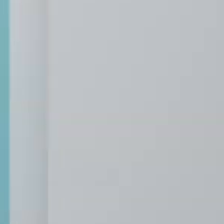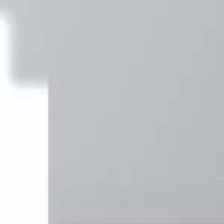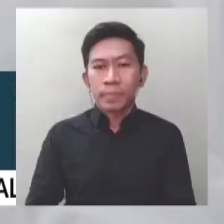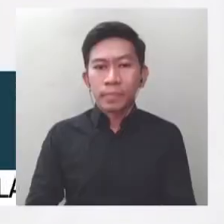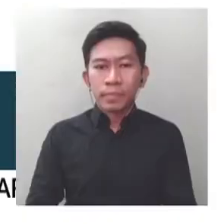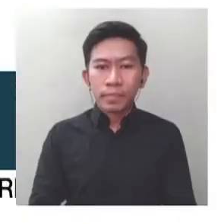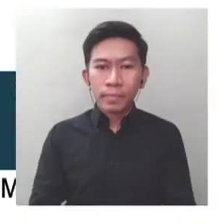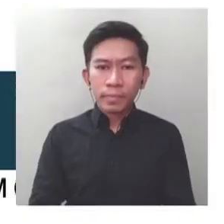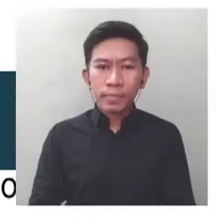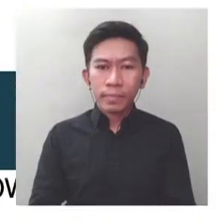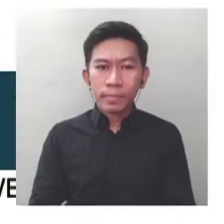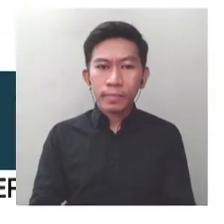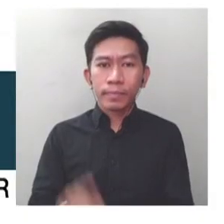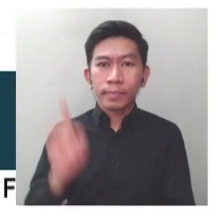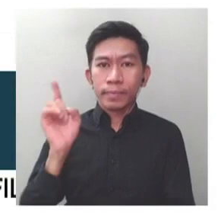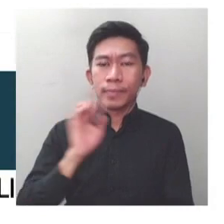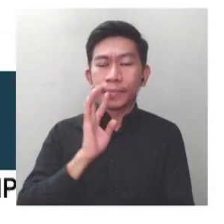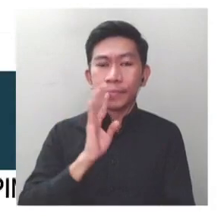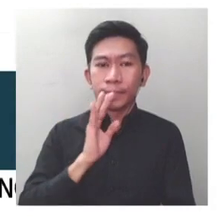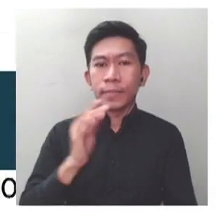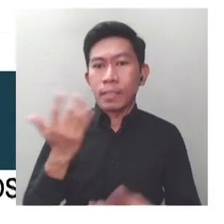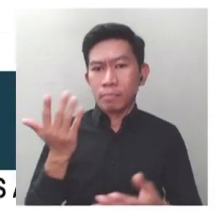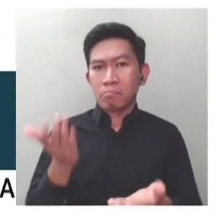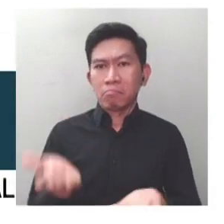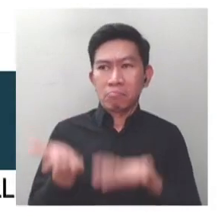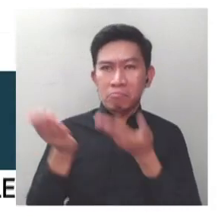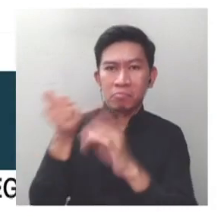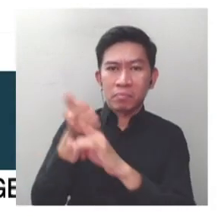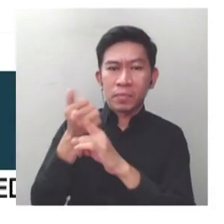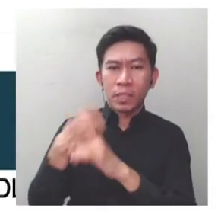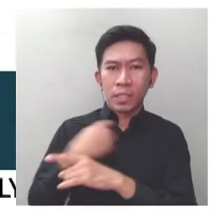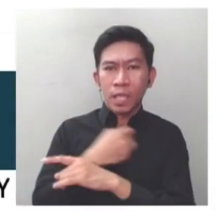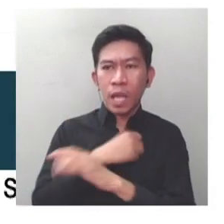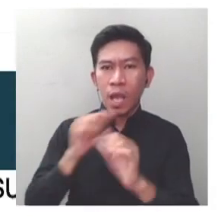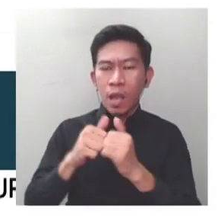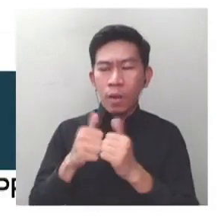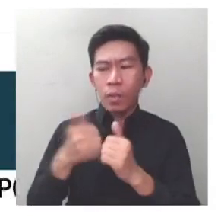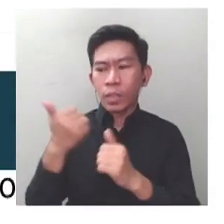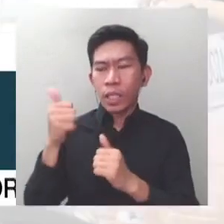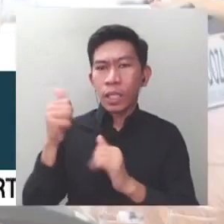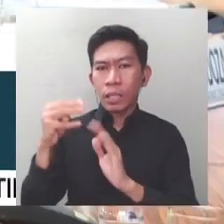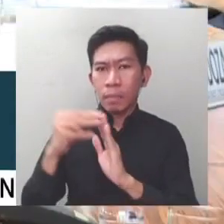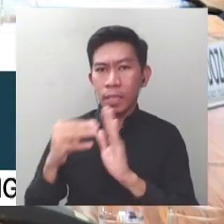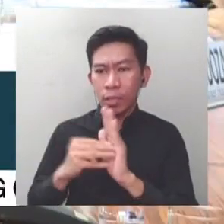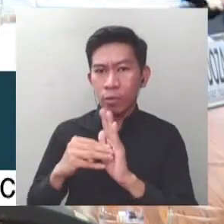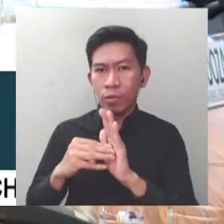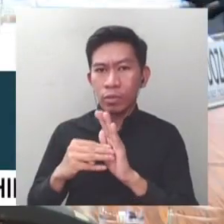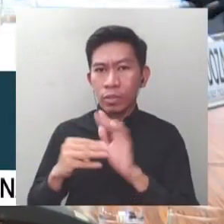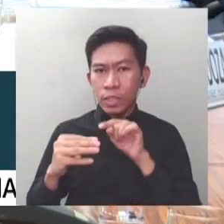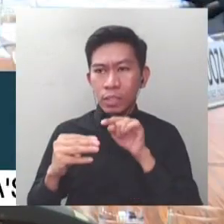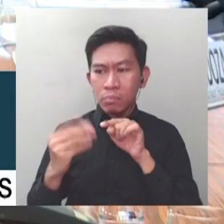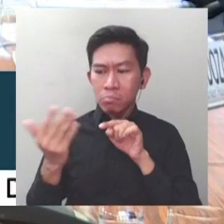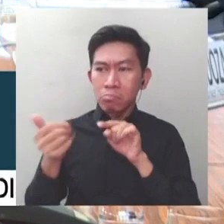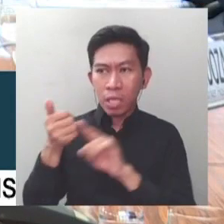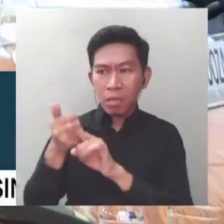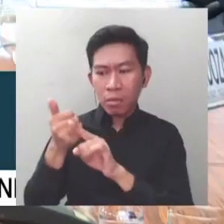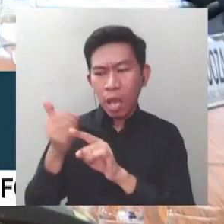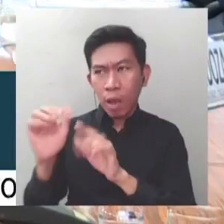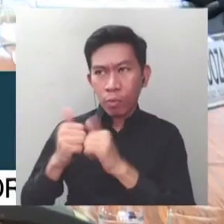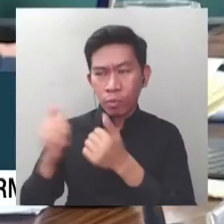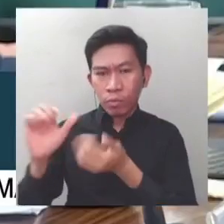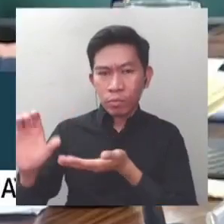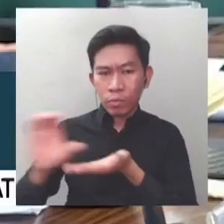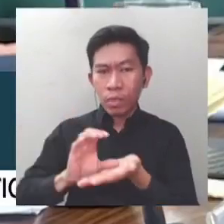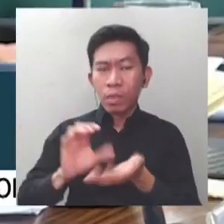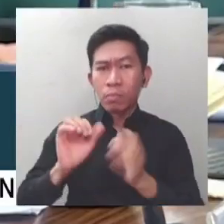We leave it to the Senate in terms of how they would allocate the 10 million pesos that we had asked for. We also could abide by the decision